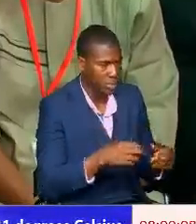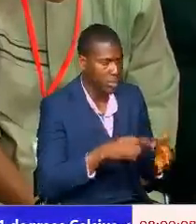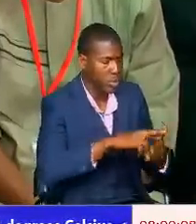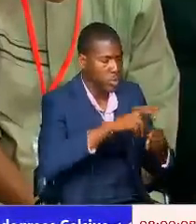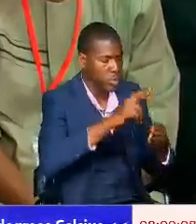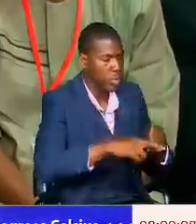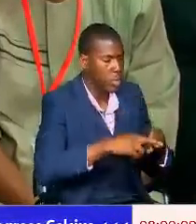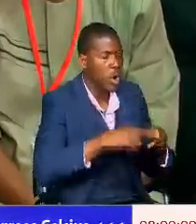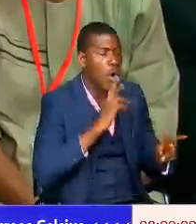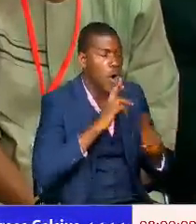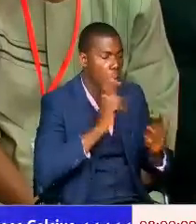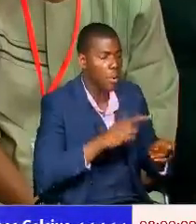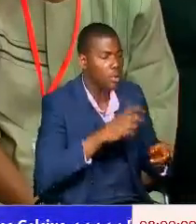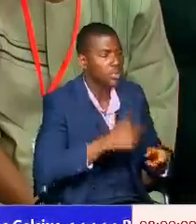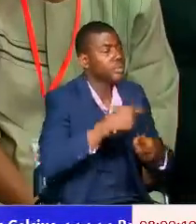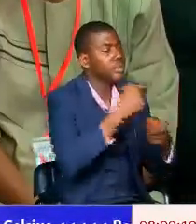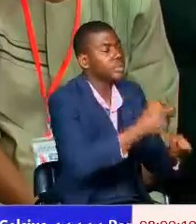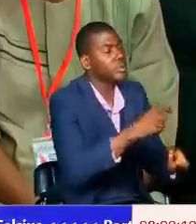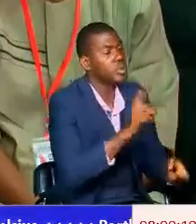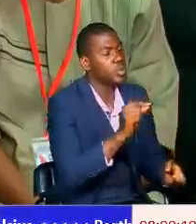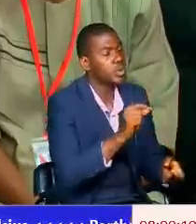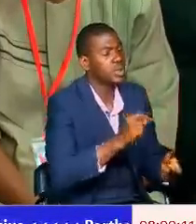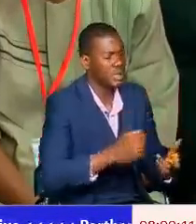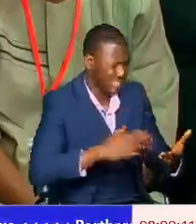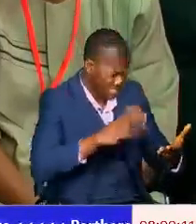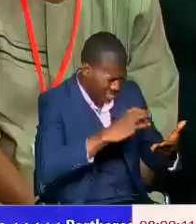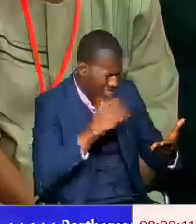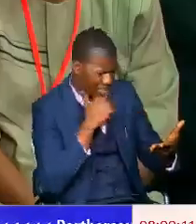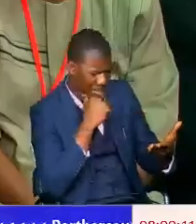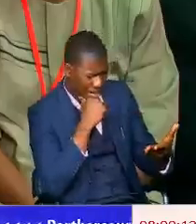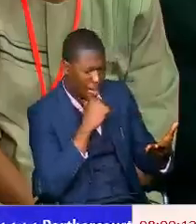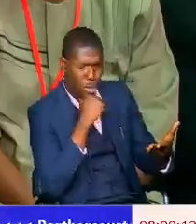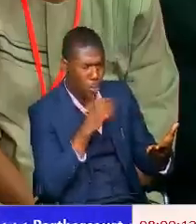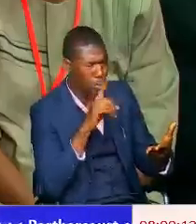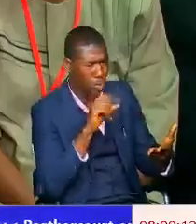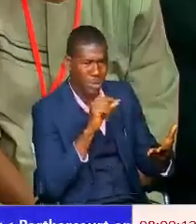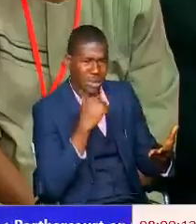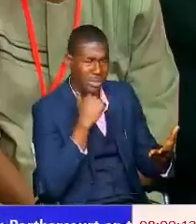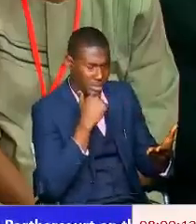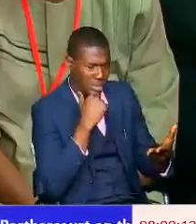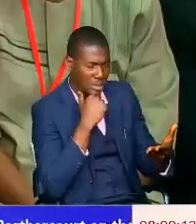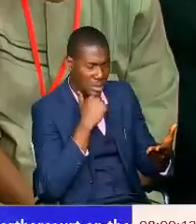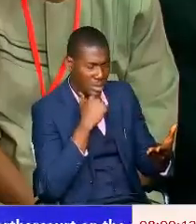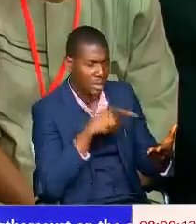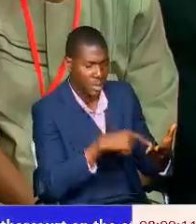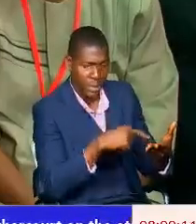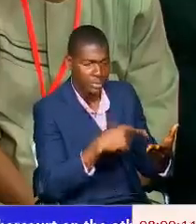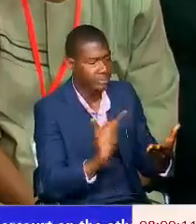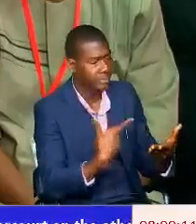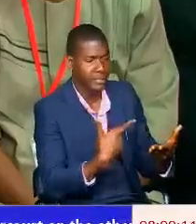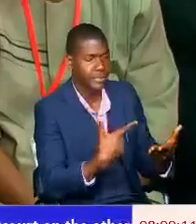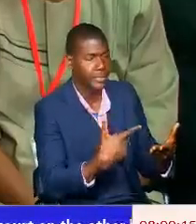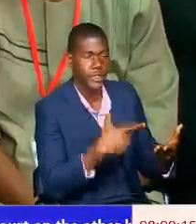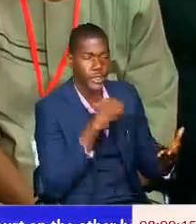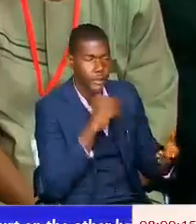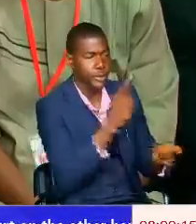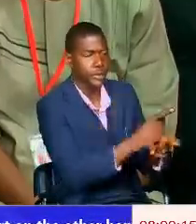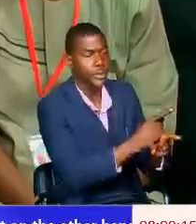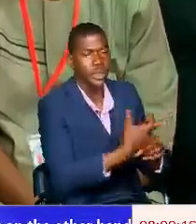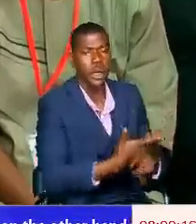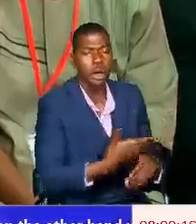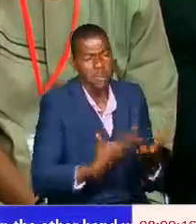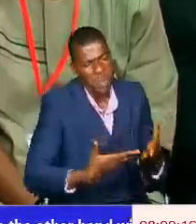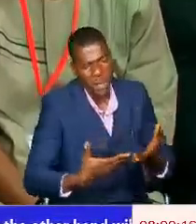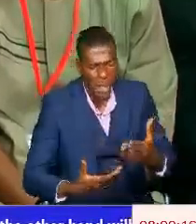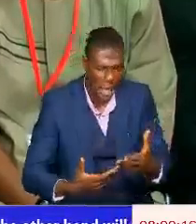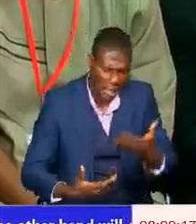so-so report on the 20th, and then go check, say maybe on the 20th you submit that report. That na discrepancy. Or you you get somewhere